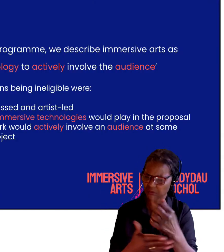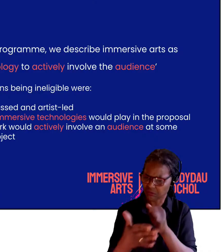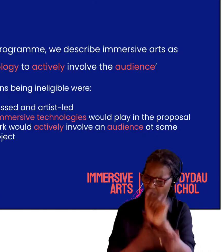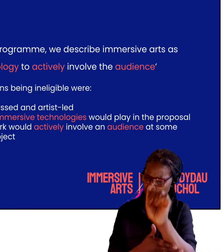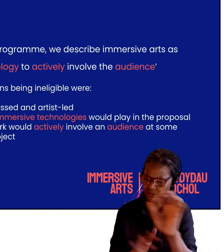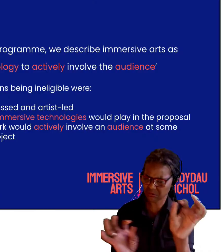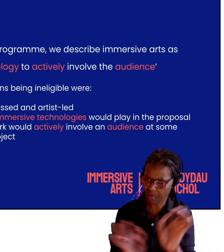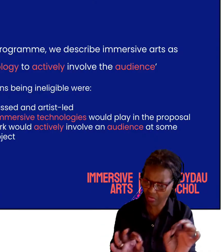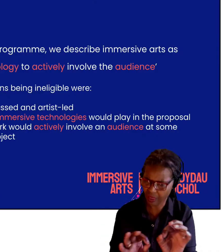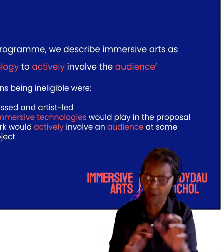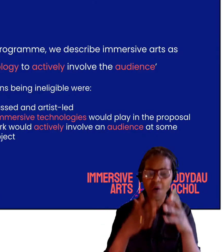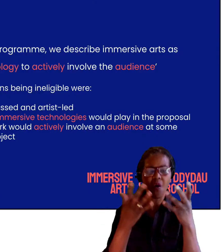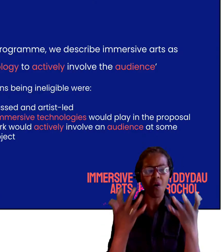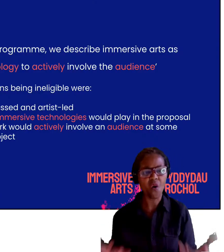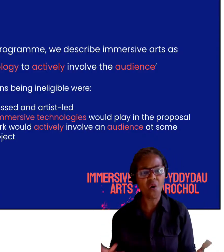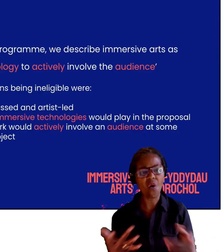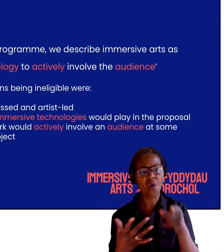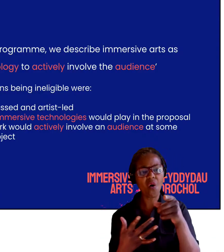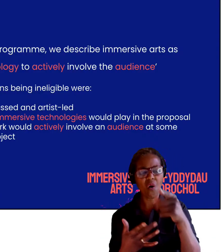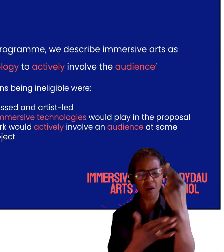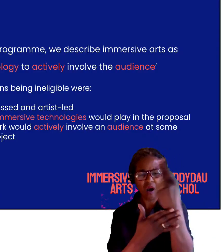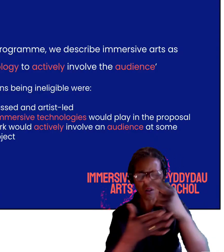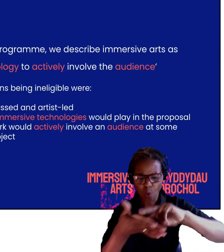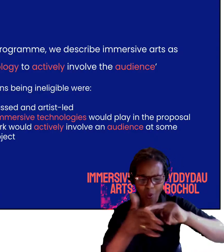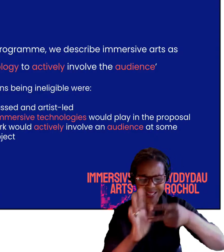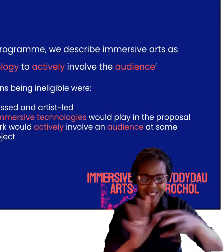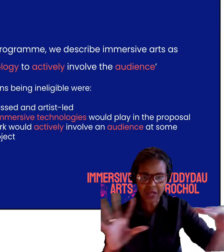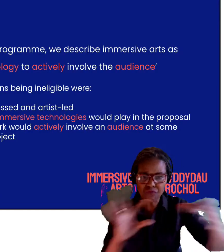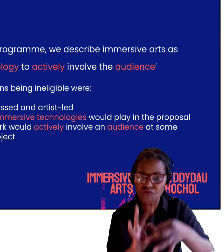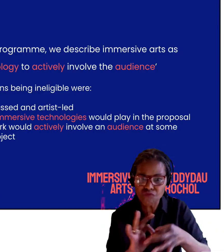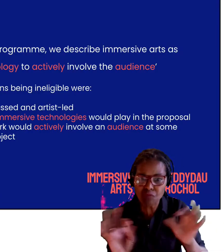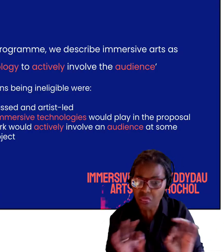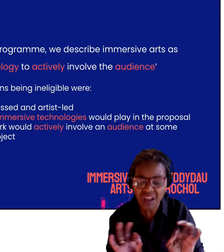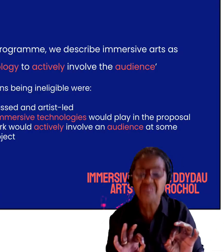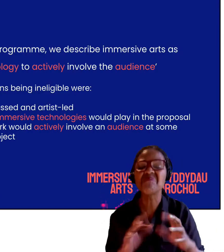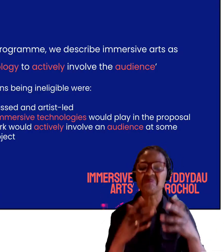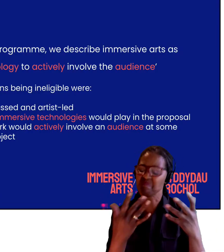without a named artist or arts organisation or creative technologist